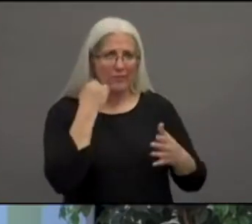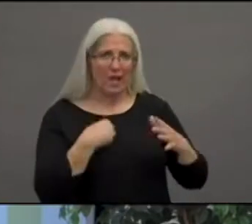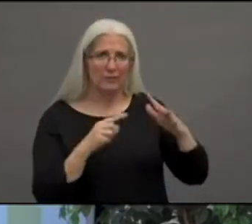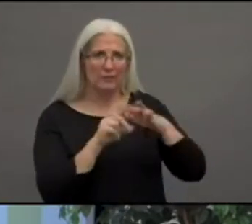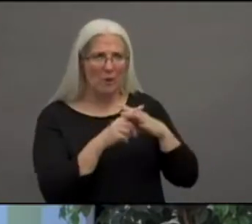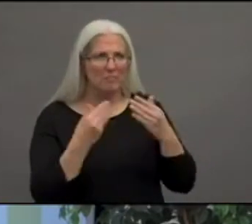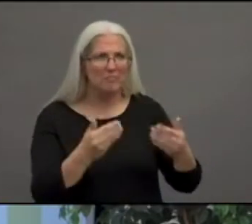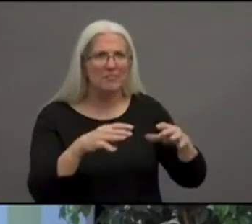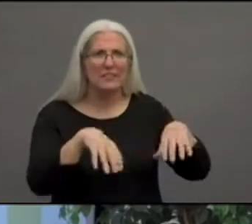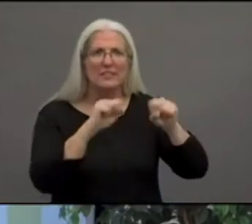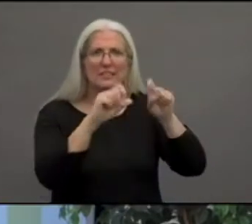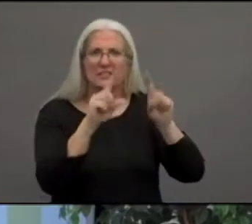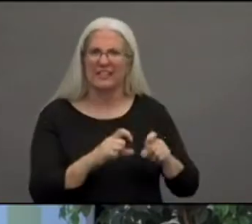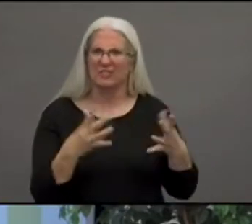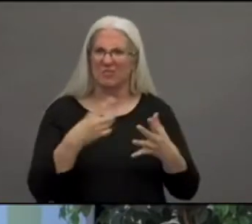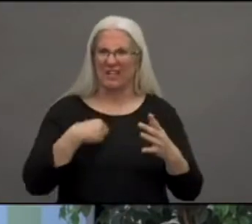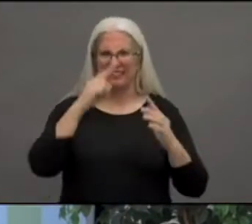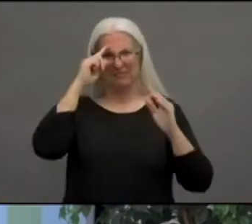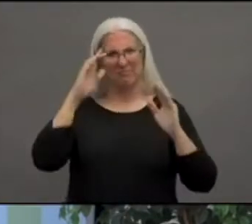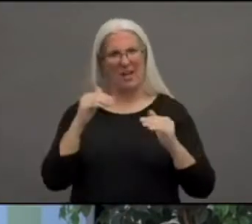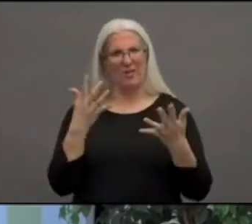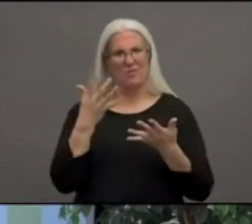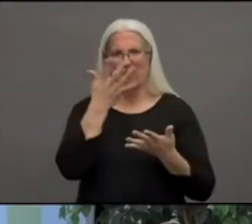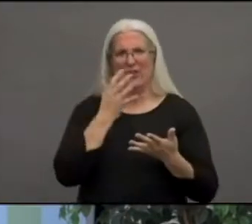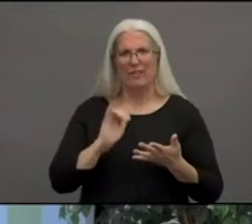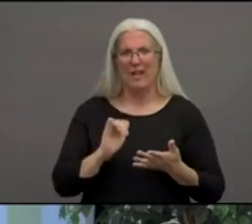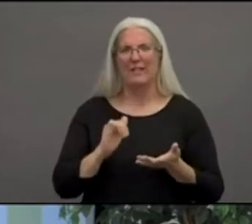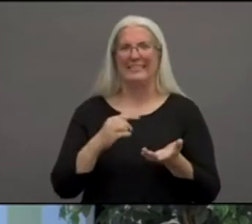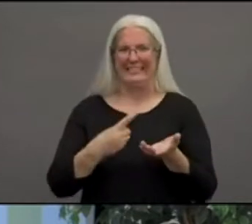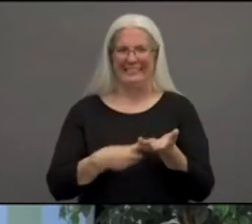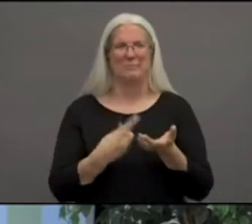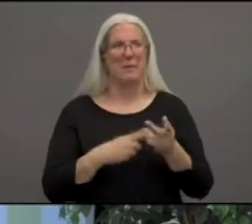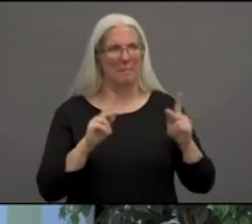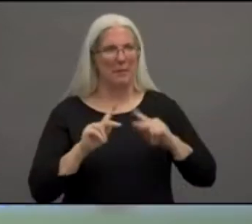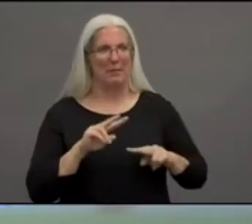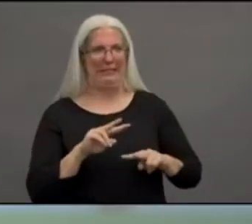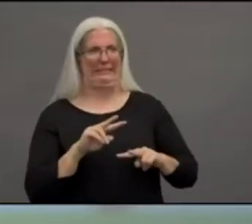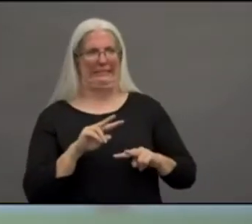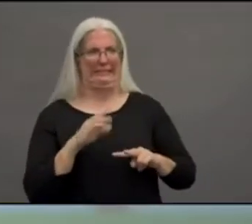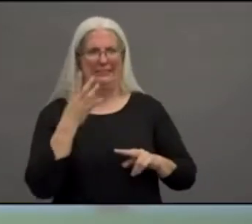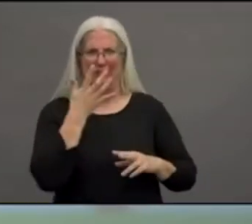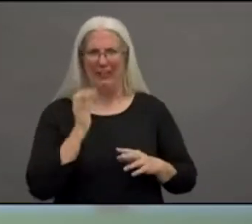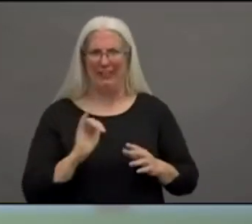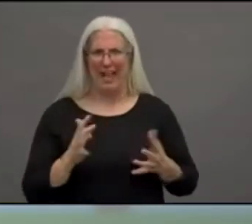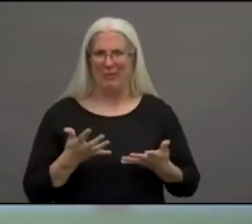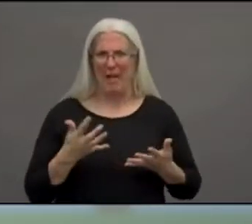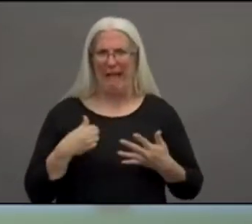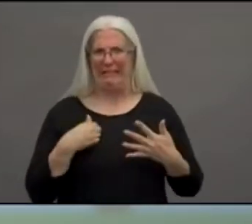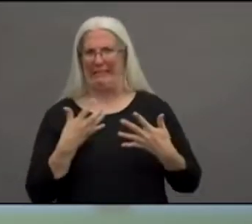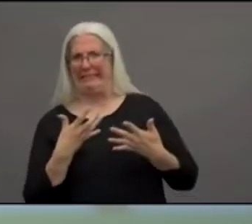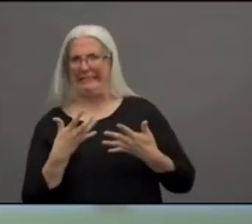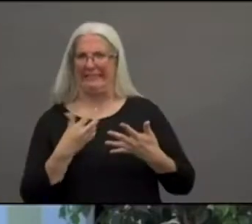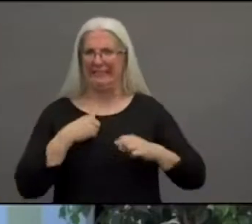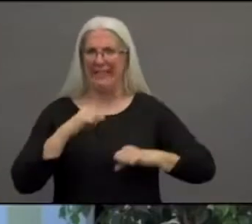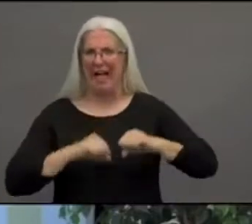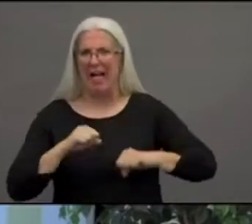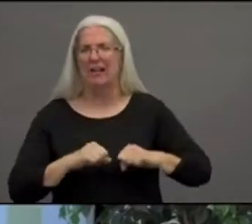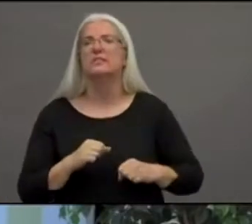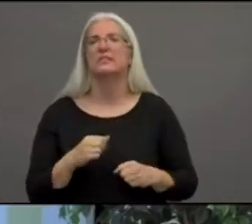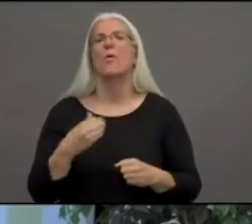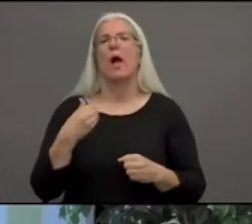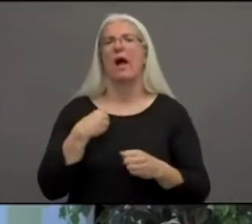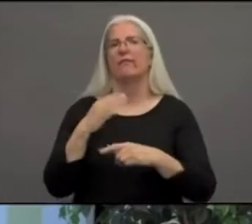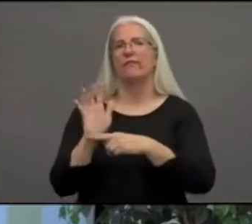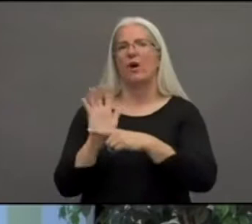oftentimes people are unsure what it will be like or what they'll see, and we have a great video clip to show them exactly